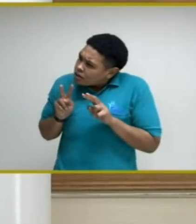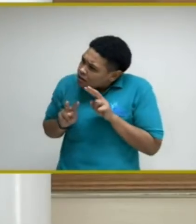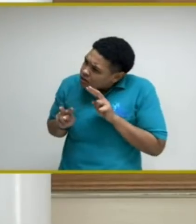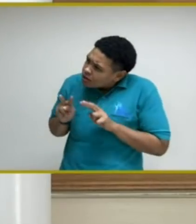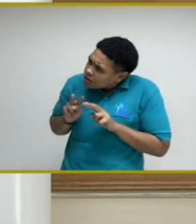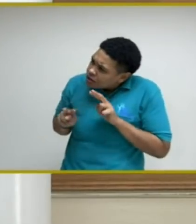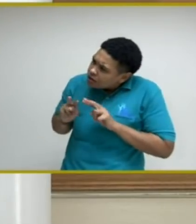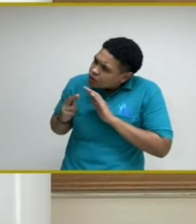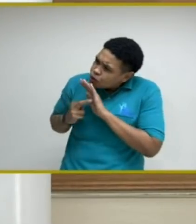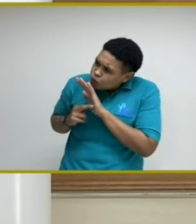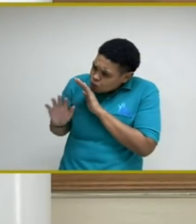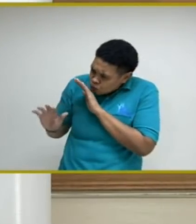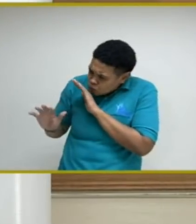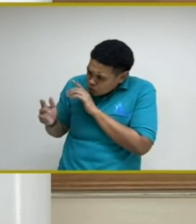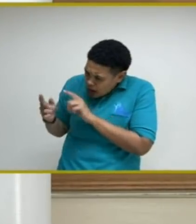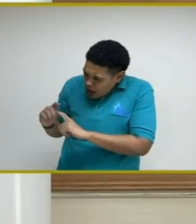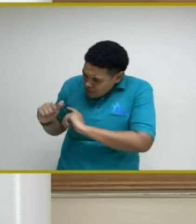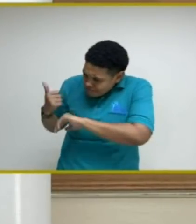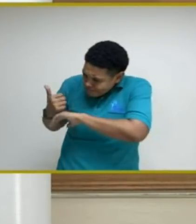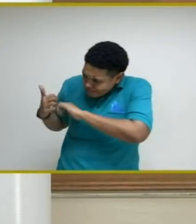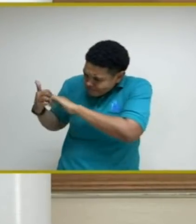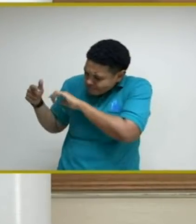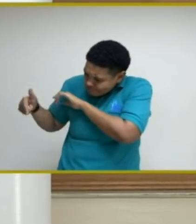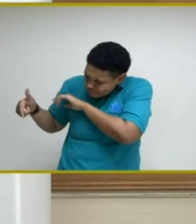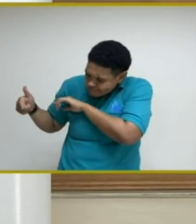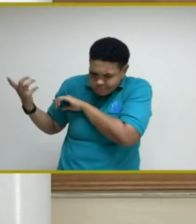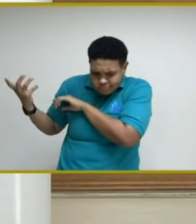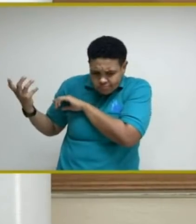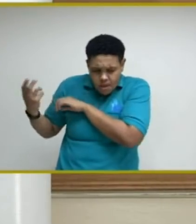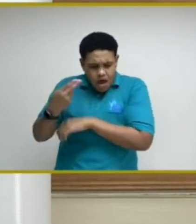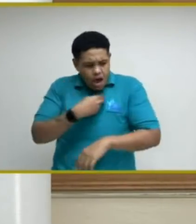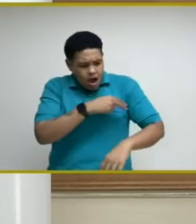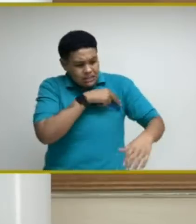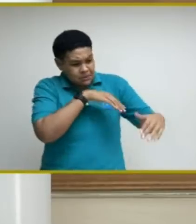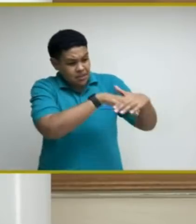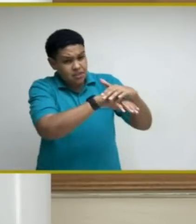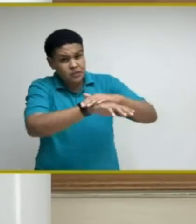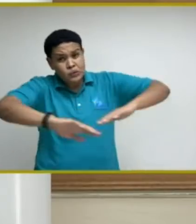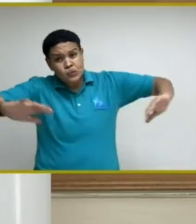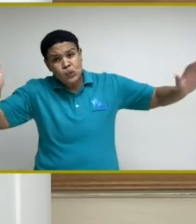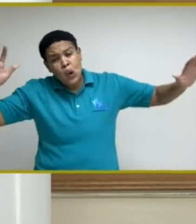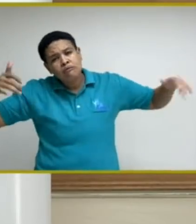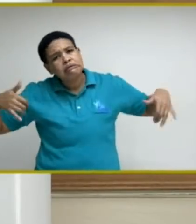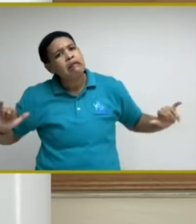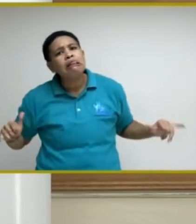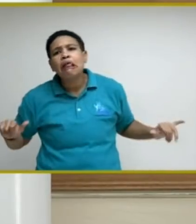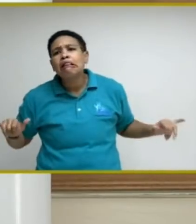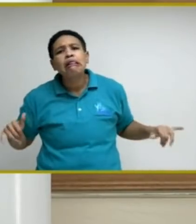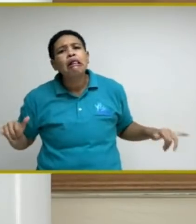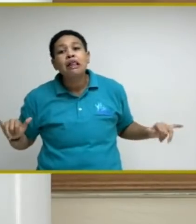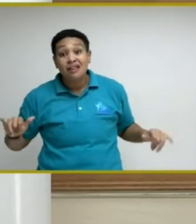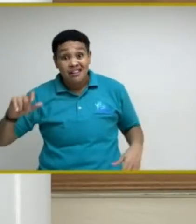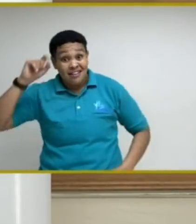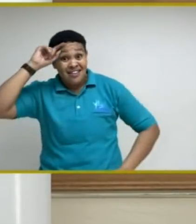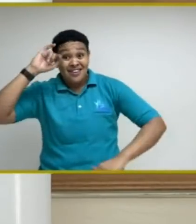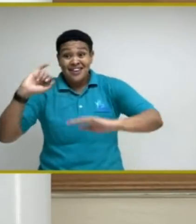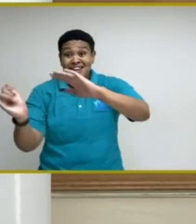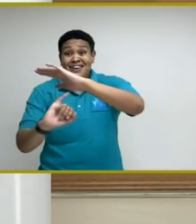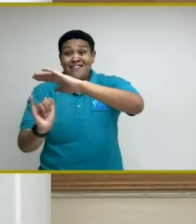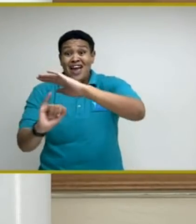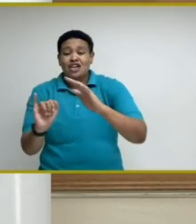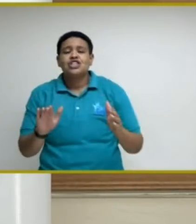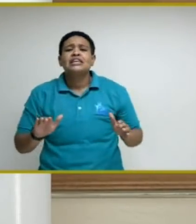the protocols that are in place. Hospitalizations remain high, while the number of infections and